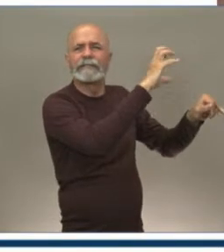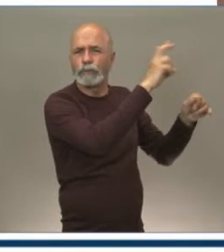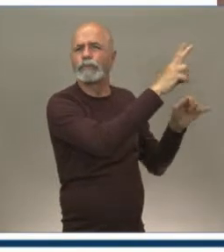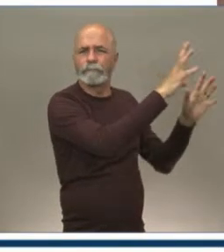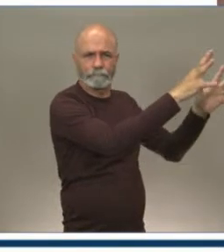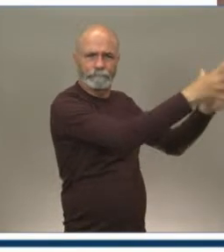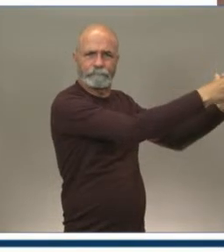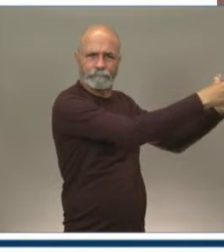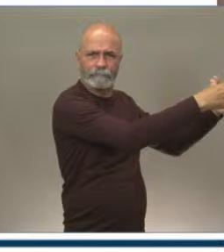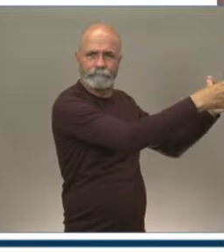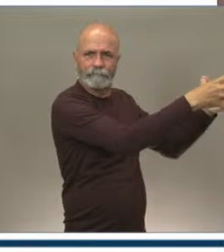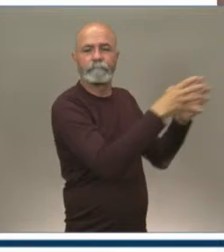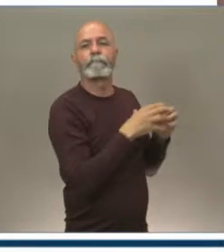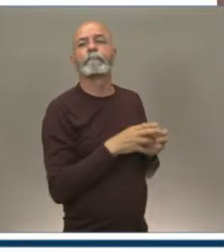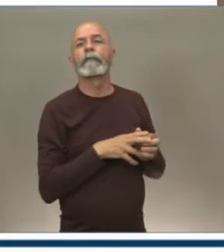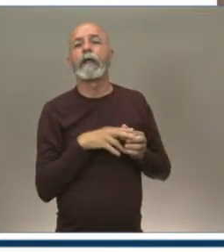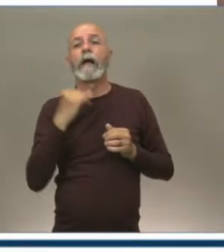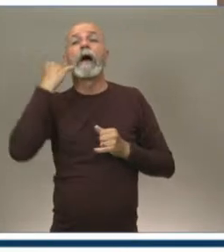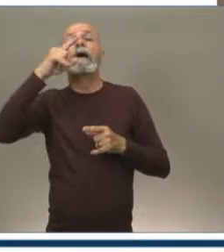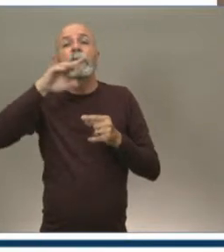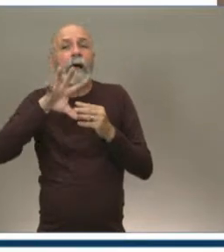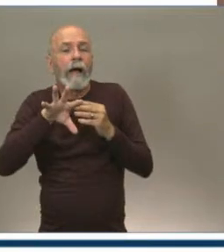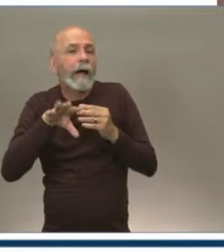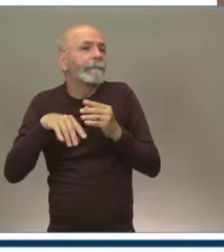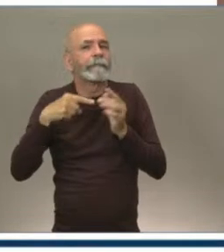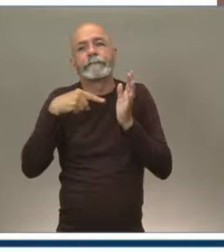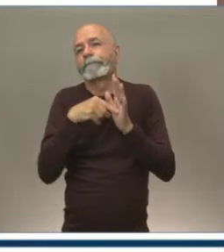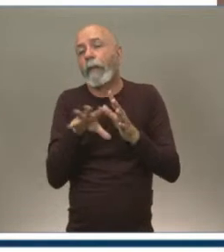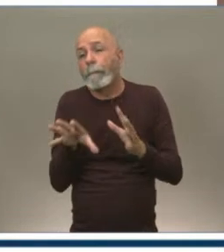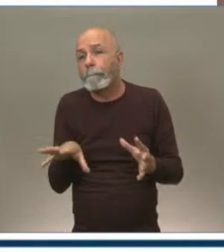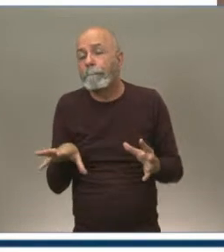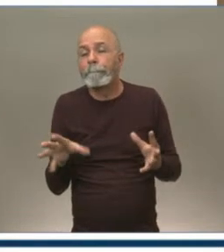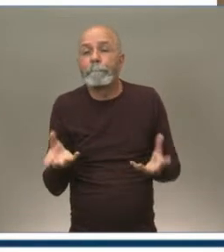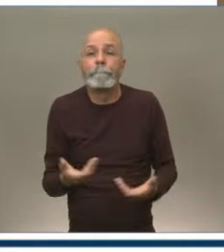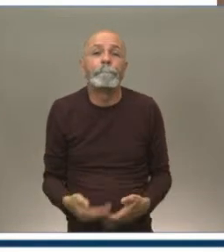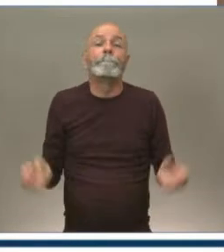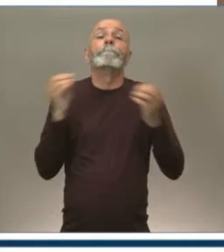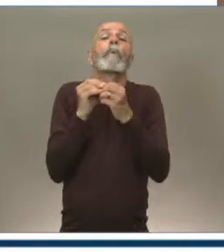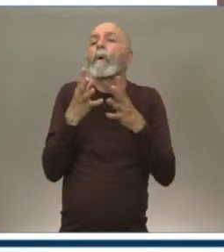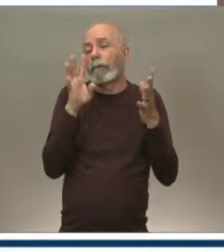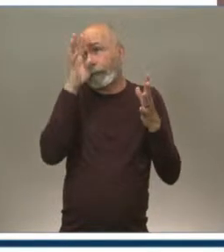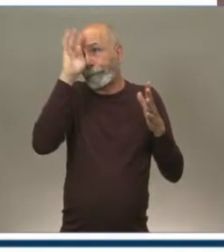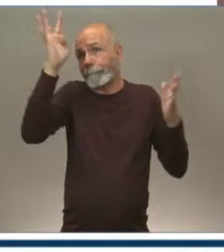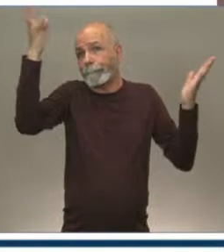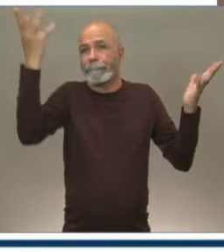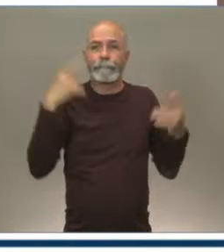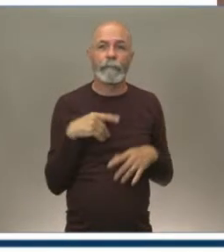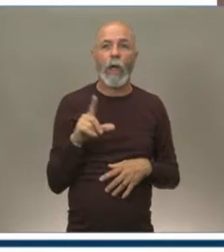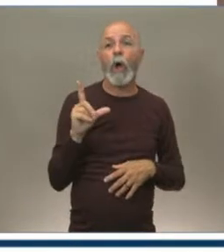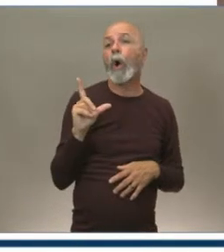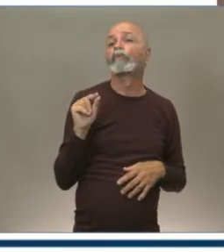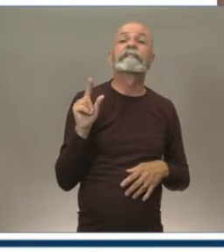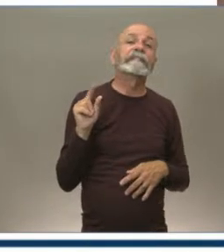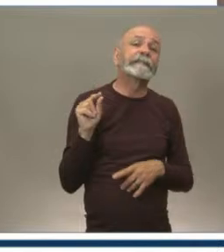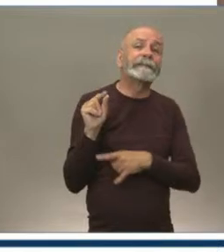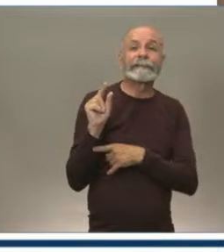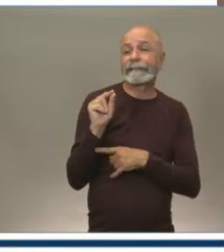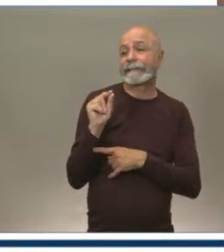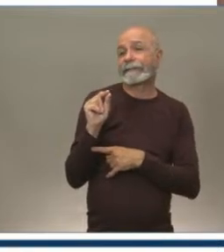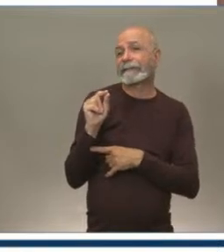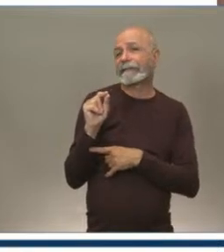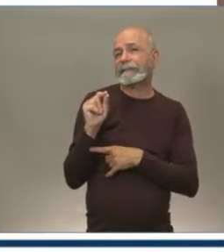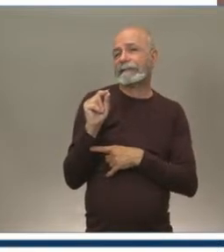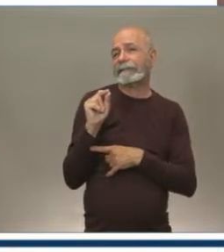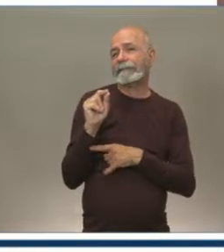So the addition of 20, really, our modeling suggests that we could probably go up close to